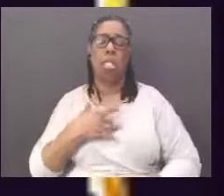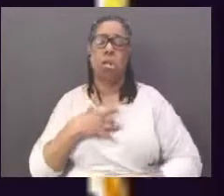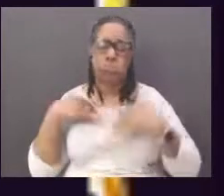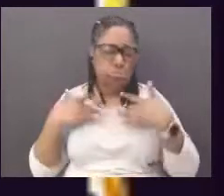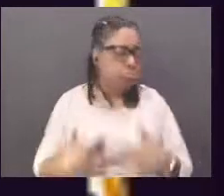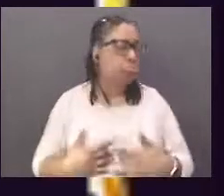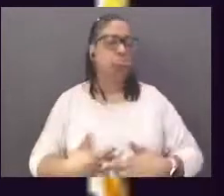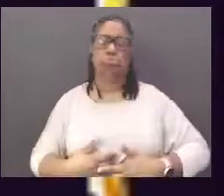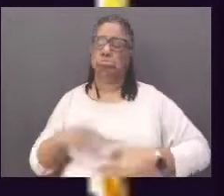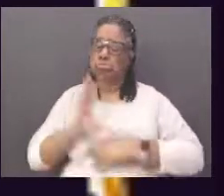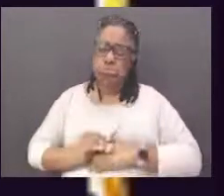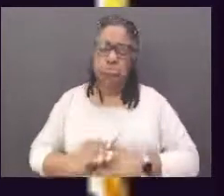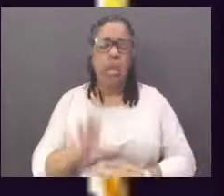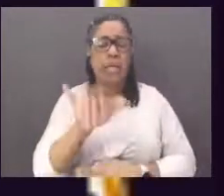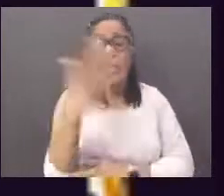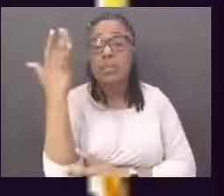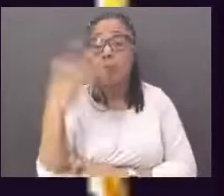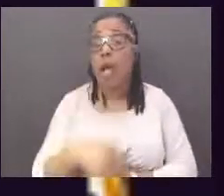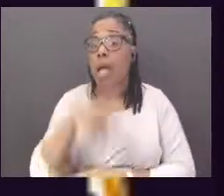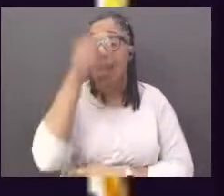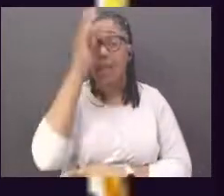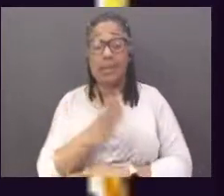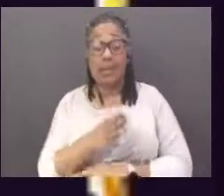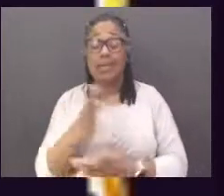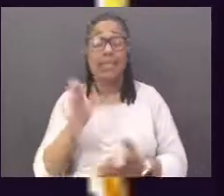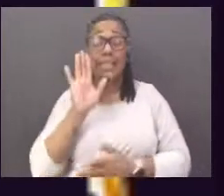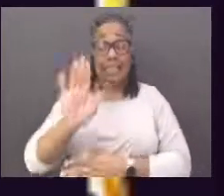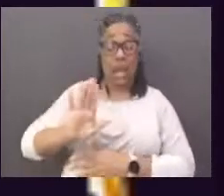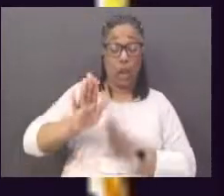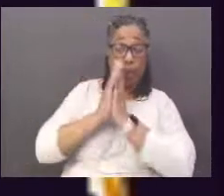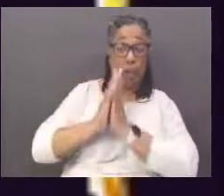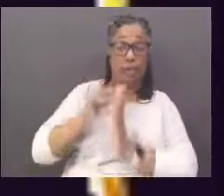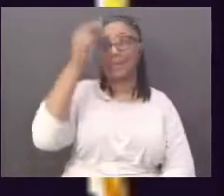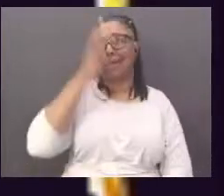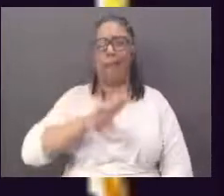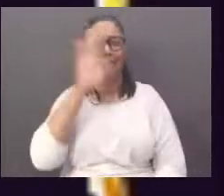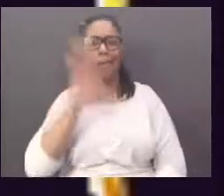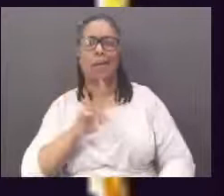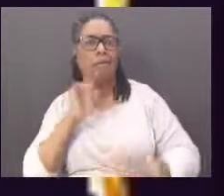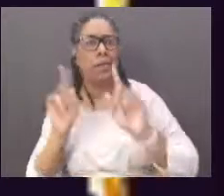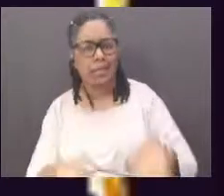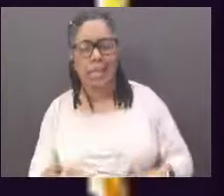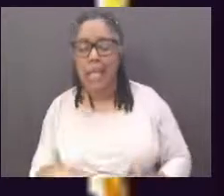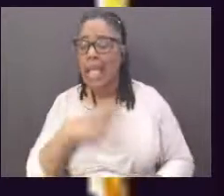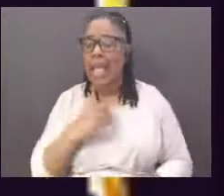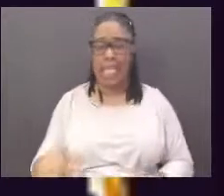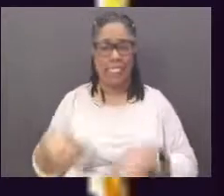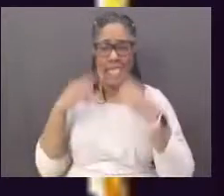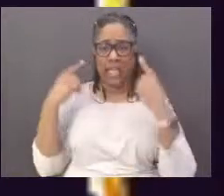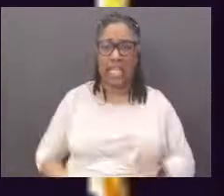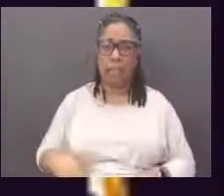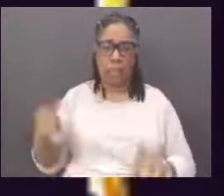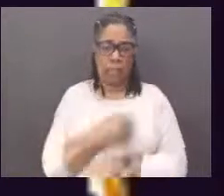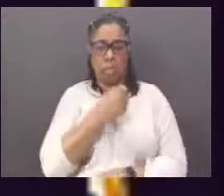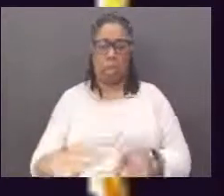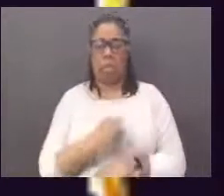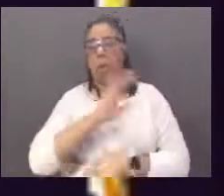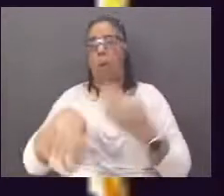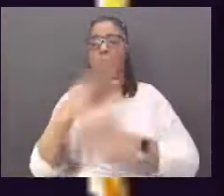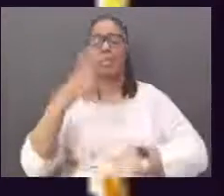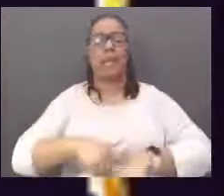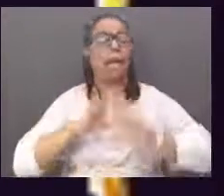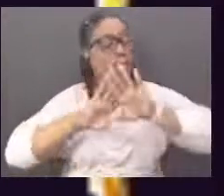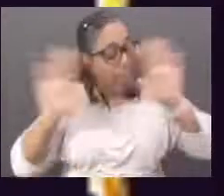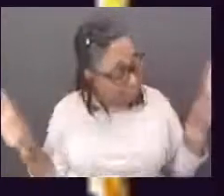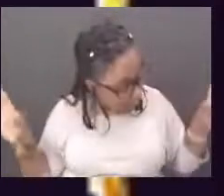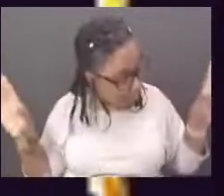That's why God never answers their prayers. And the devil seems to beat the hell out of them all the time. However, there